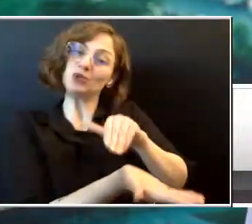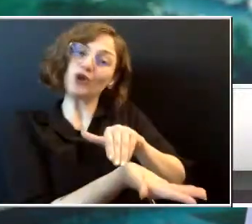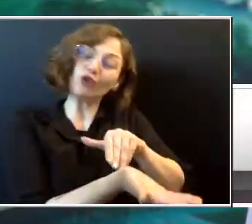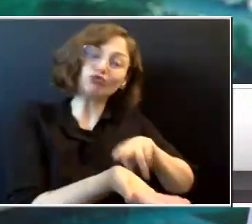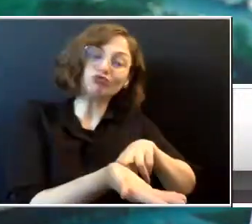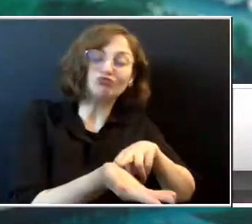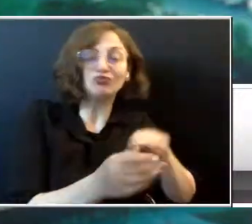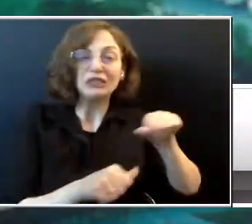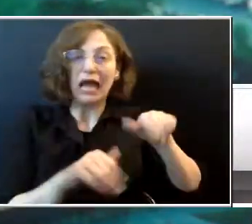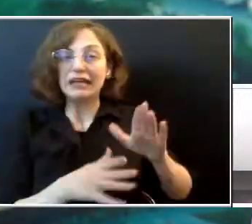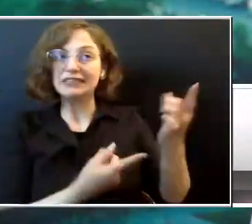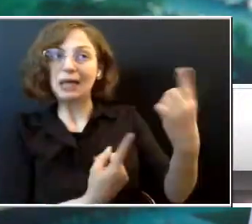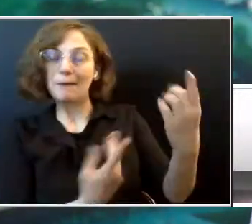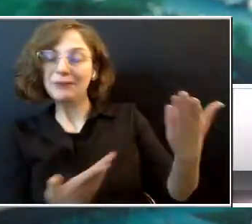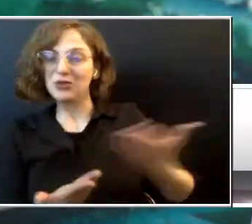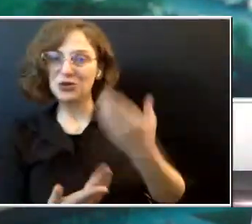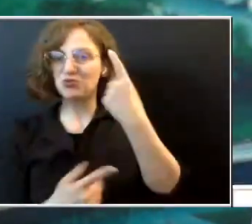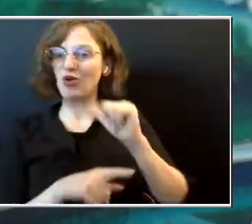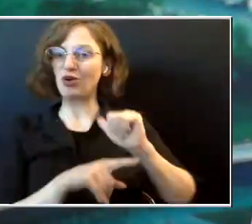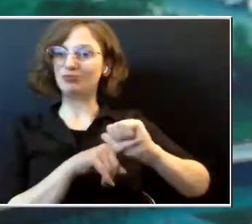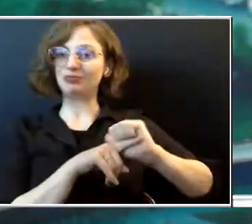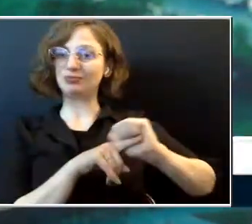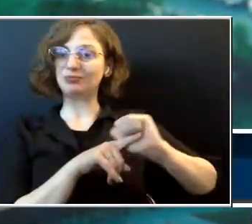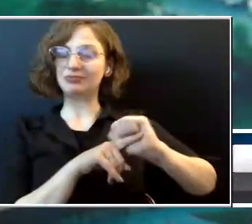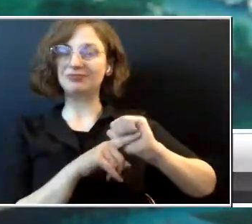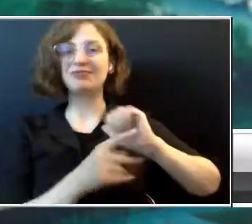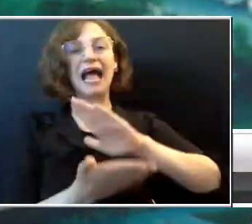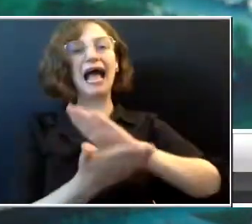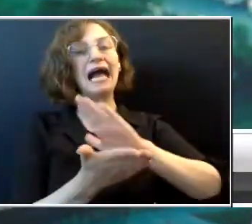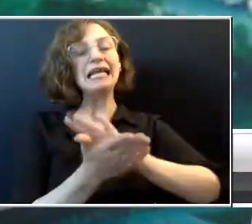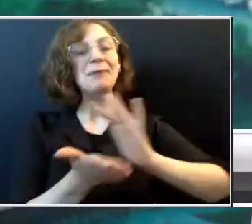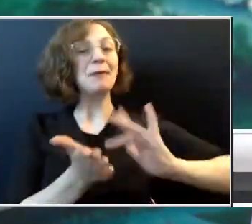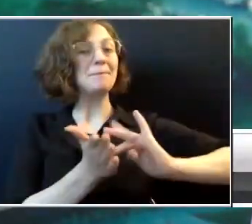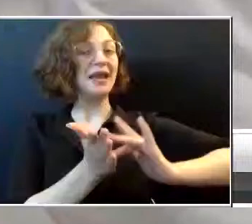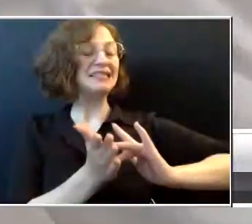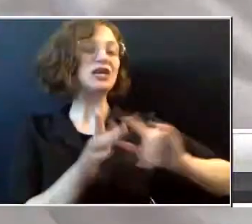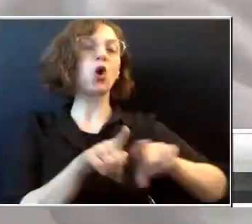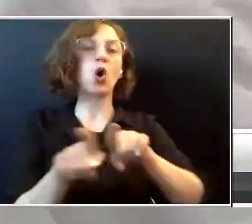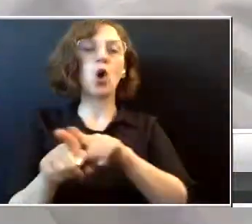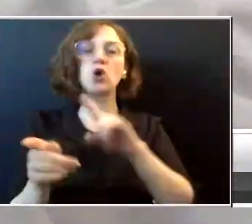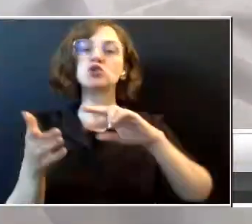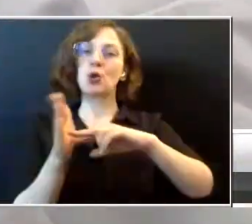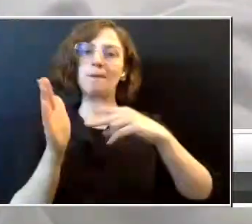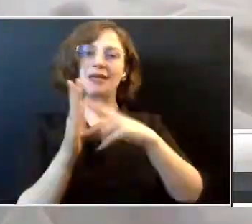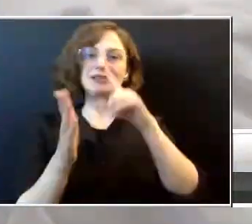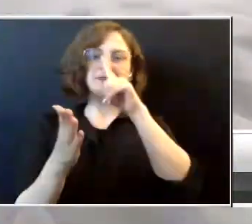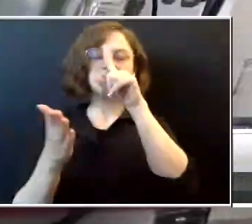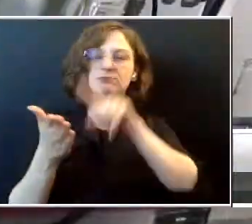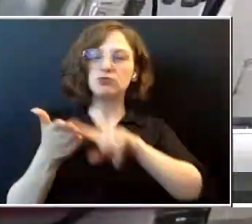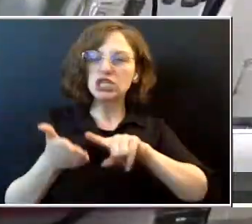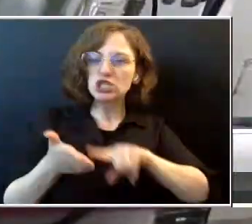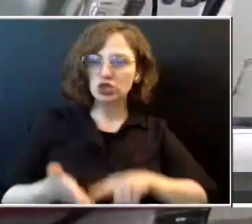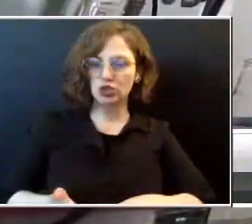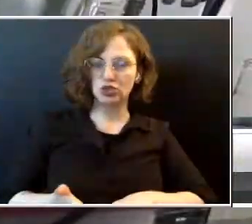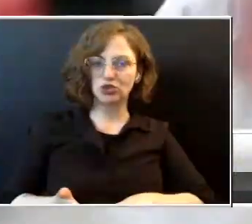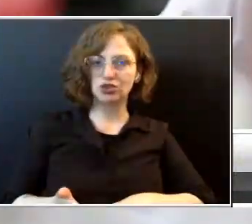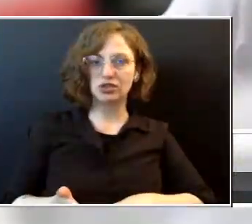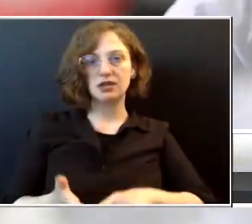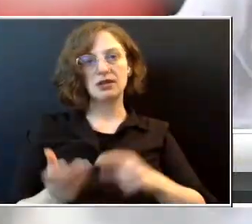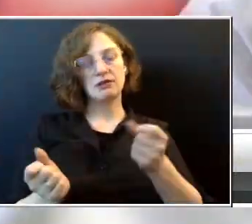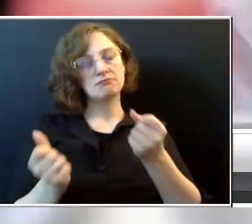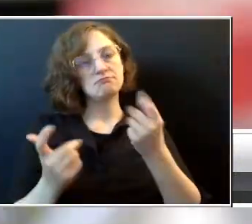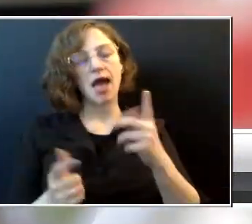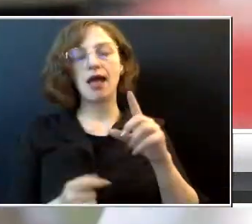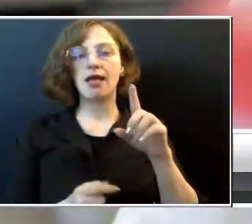professionals. But academic medicine means much more. It means research. There are thousands of people at both the KU Health